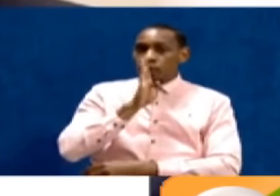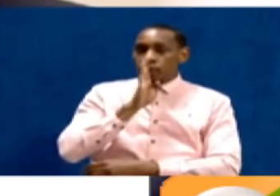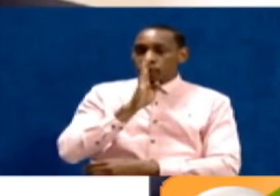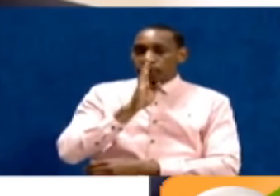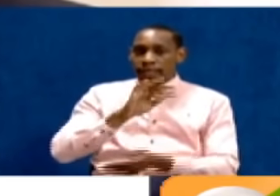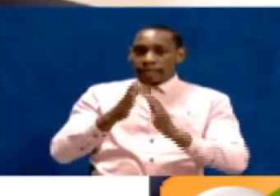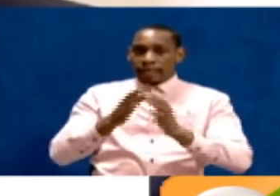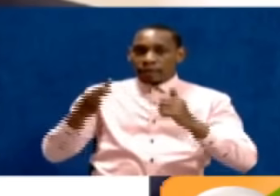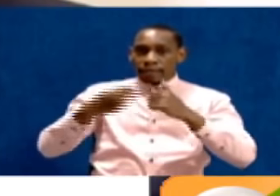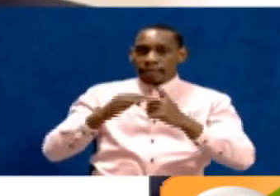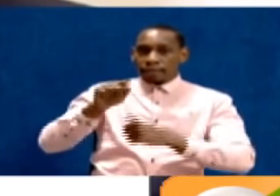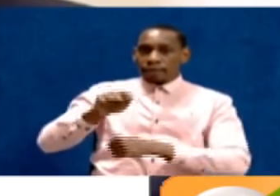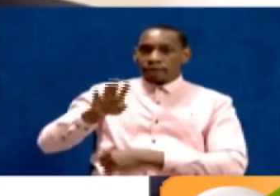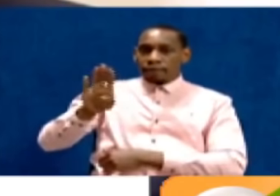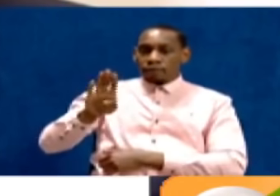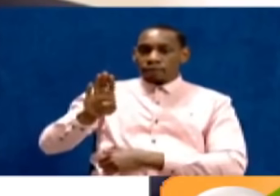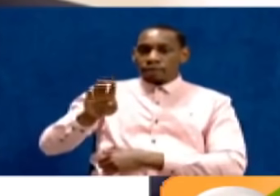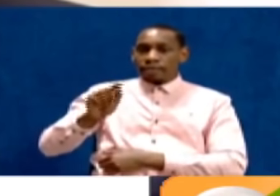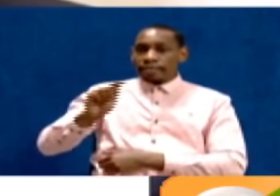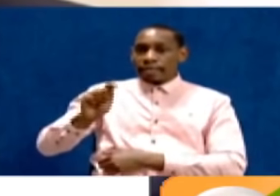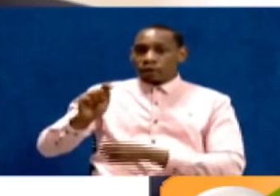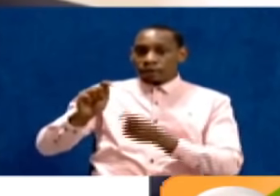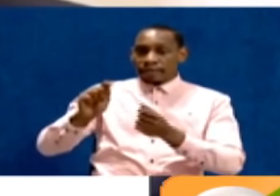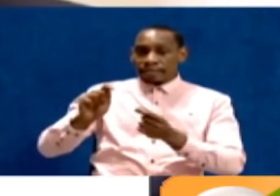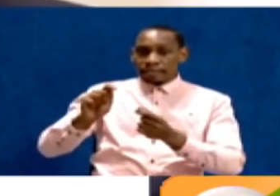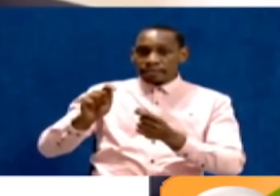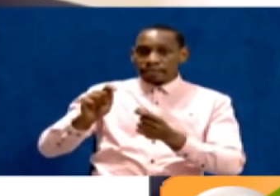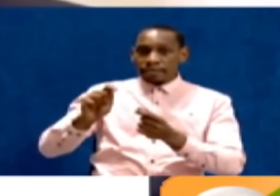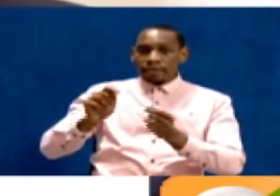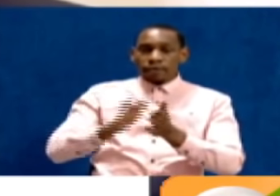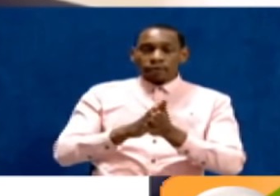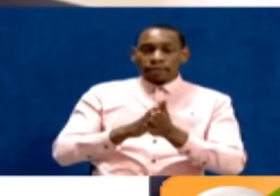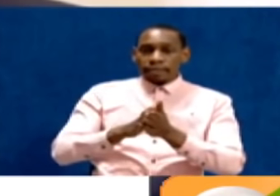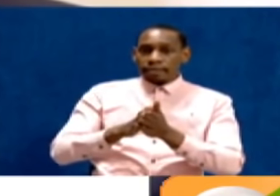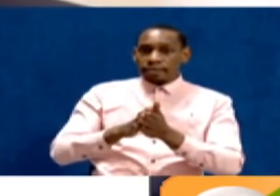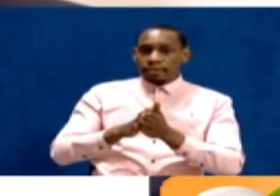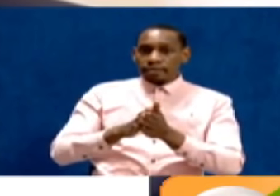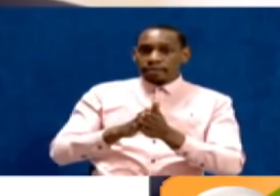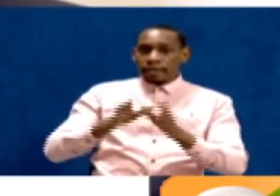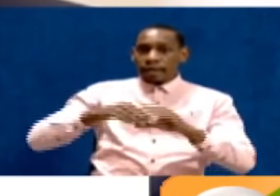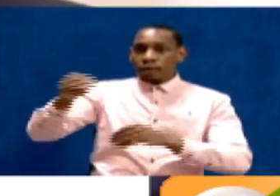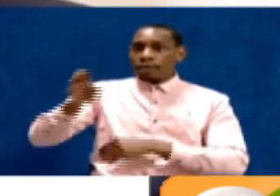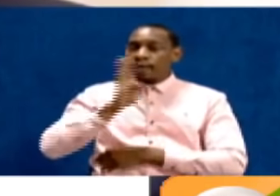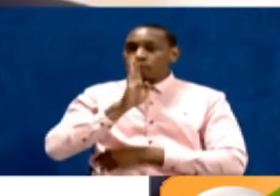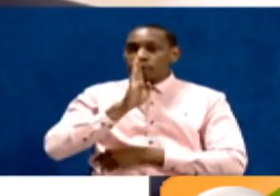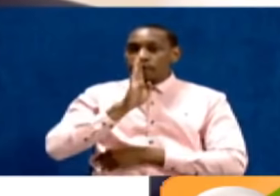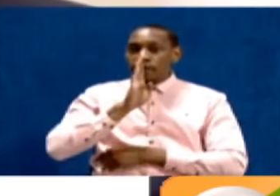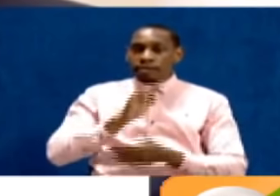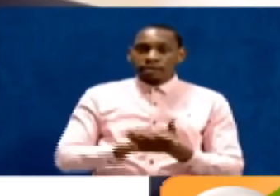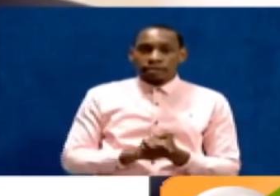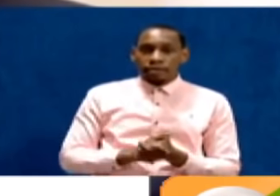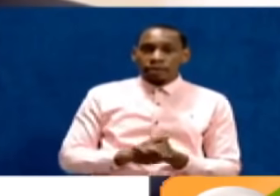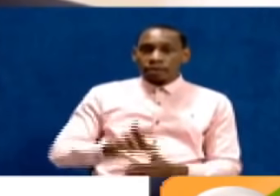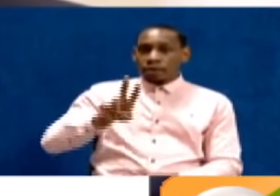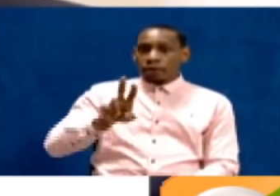8.4 trillion public debt, and now the bulk of it is external. So there are